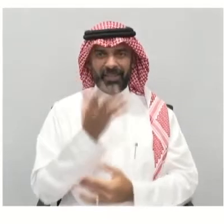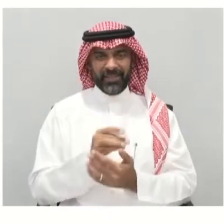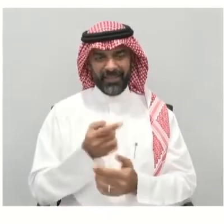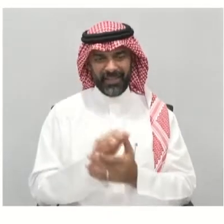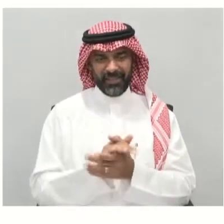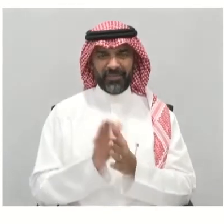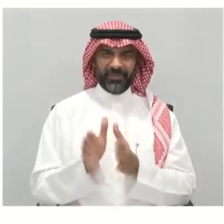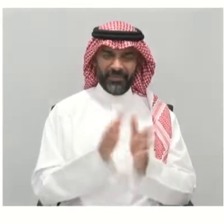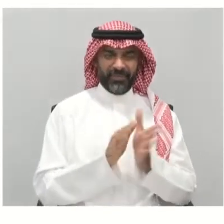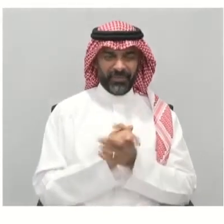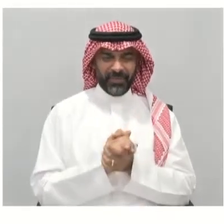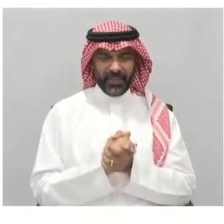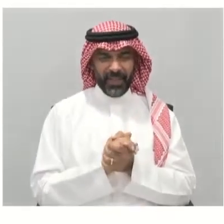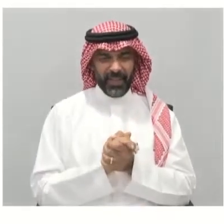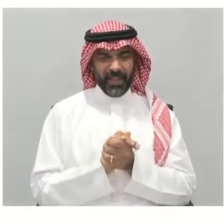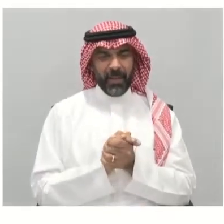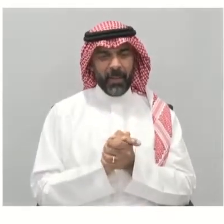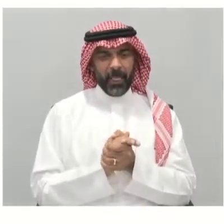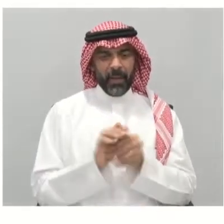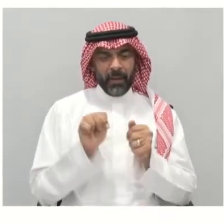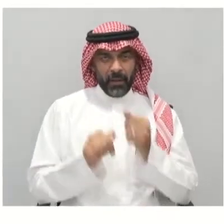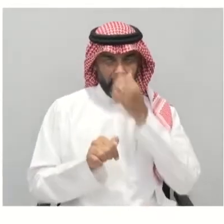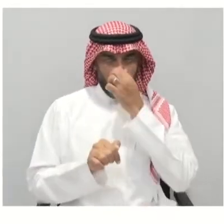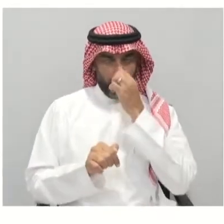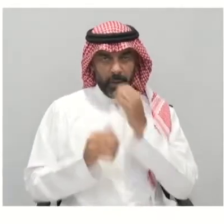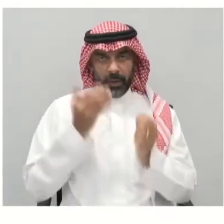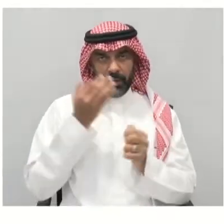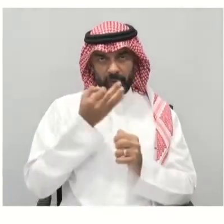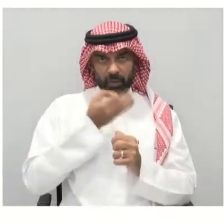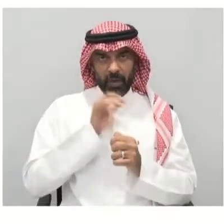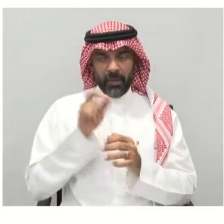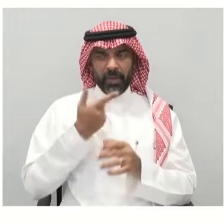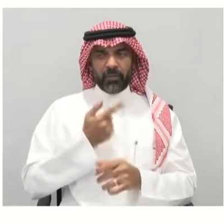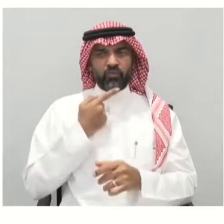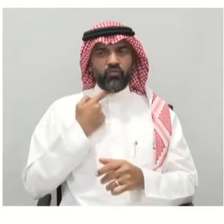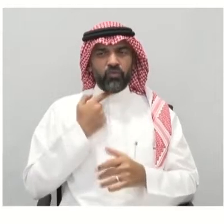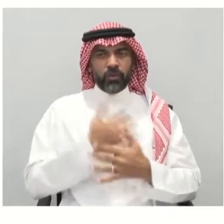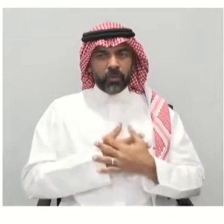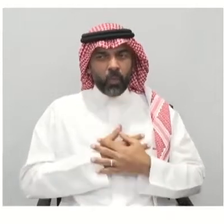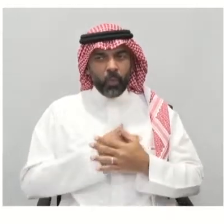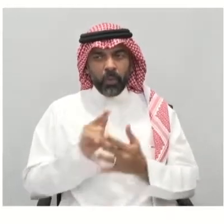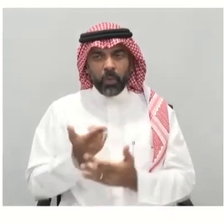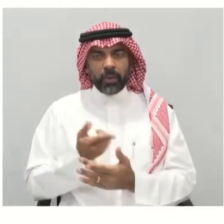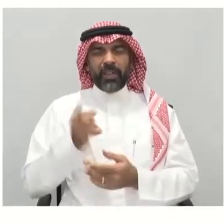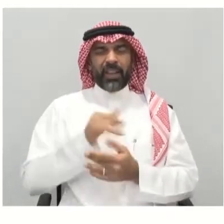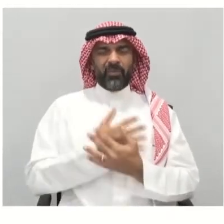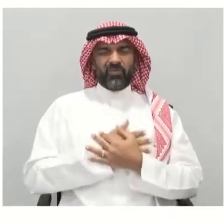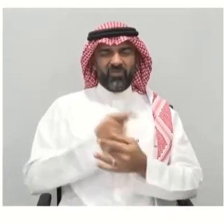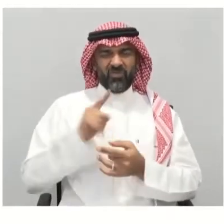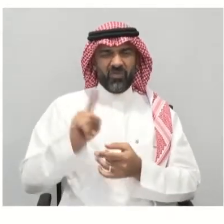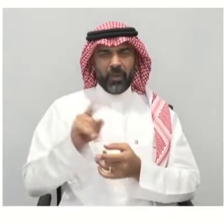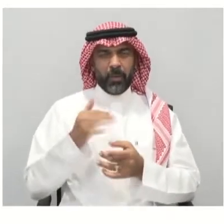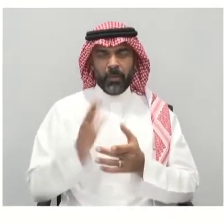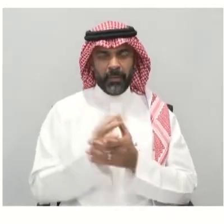today's objectives is going to be, we will talk about likes and dislikes. We will respond to short digital